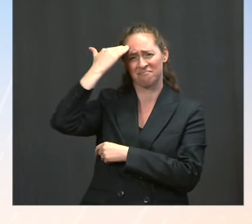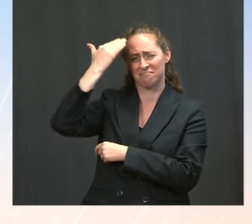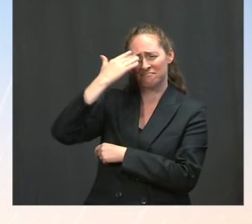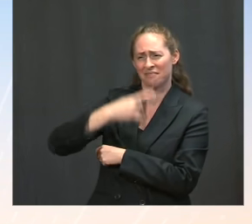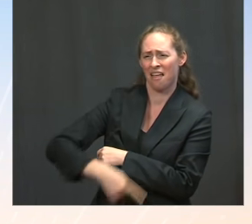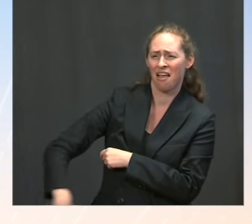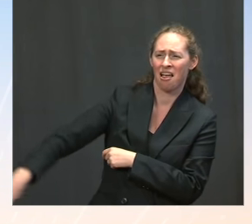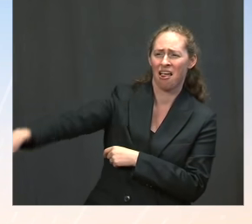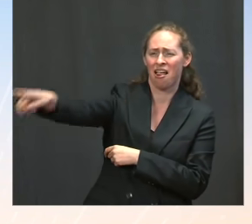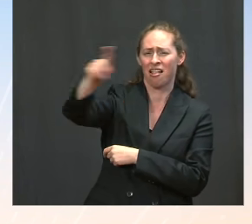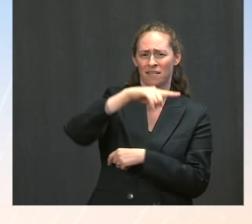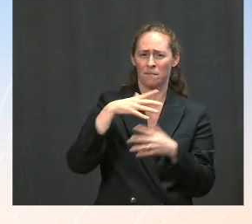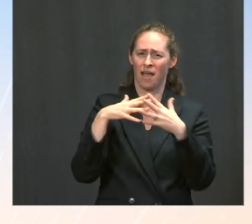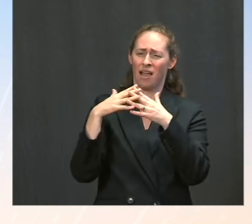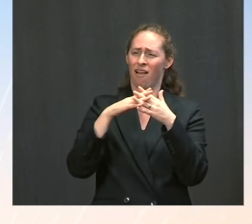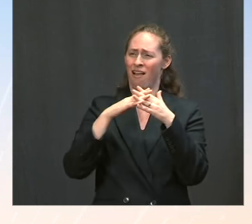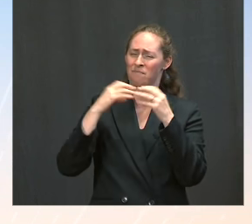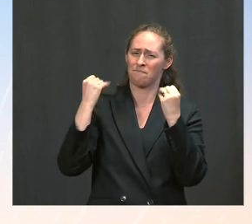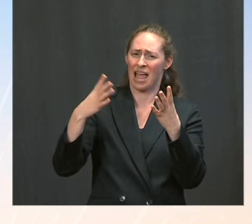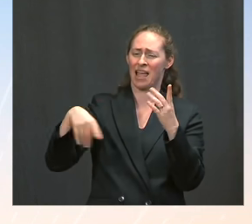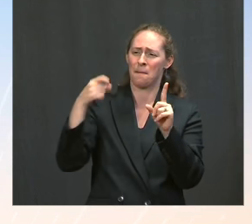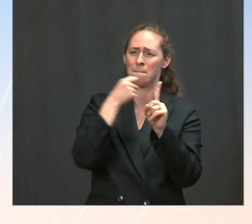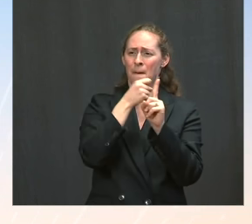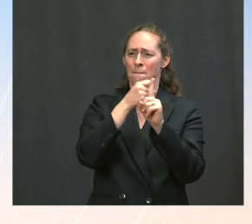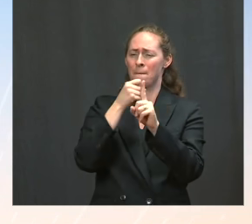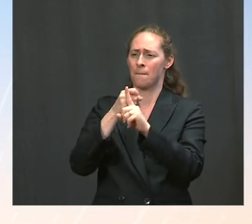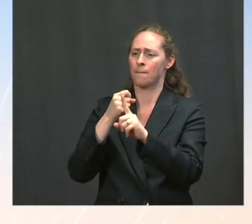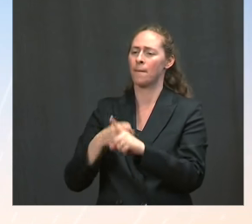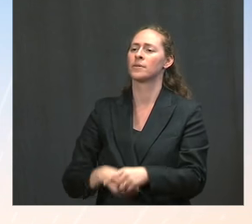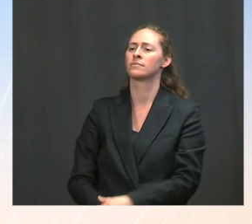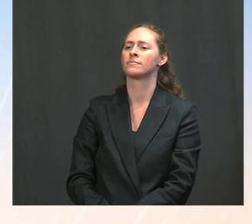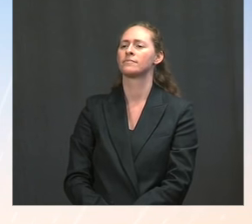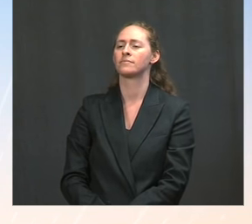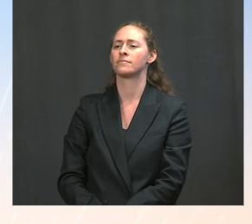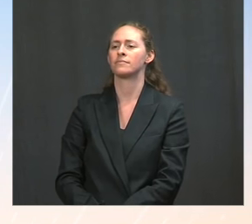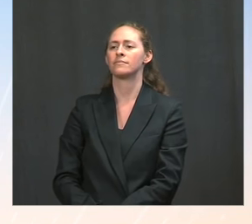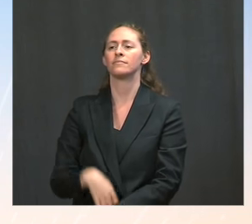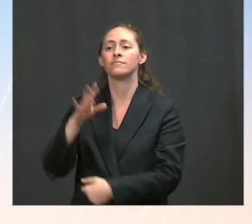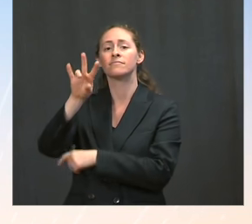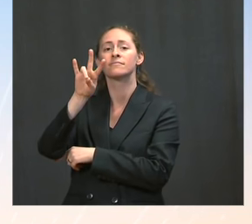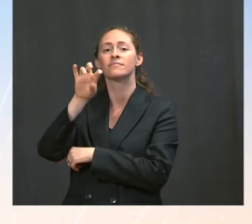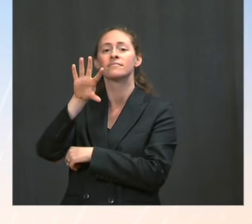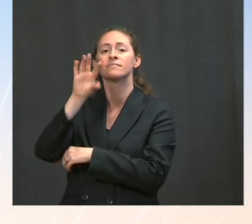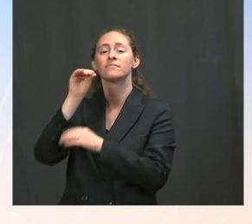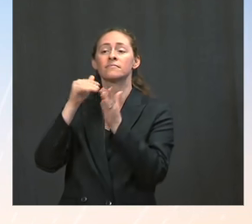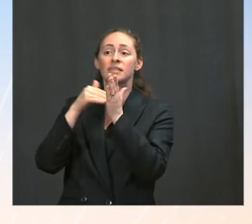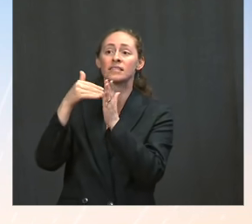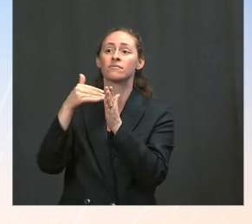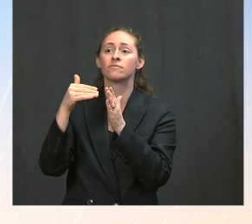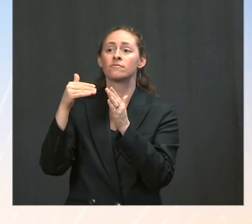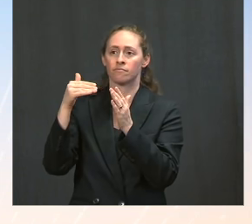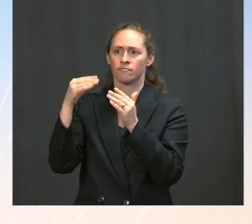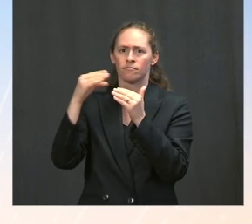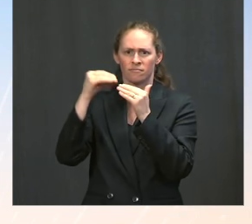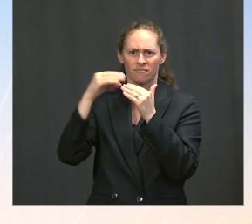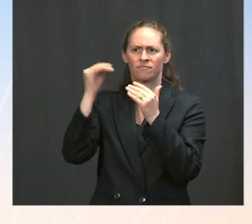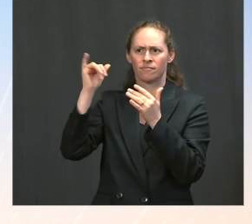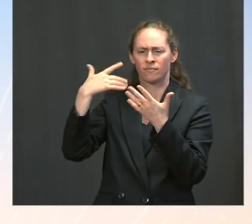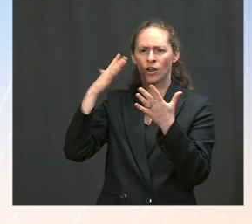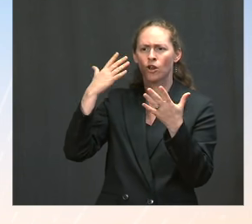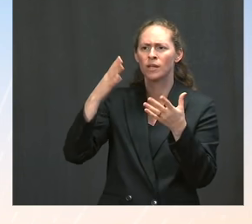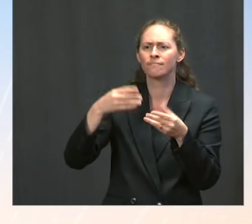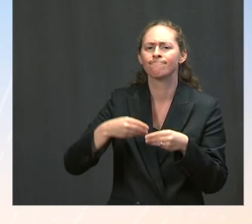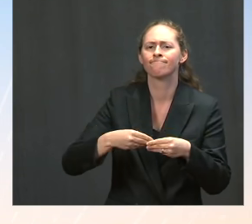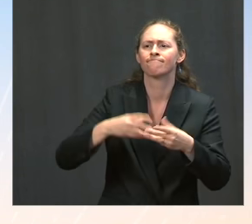the $750 million, every state will receive something. So $500 million is going